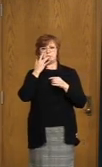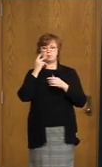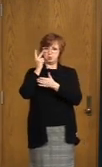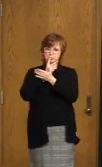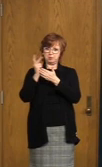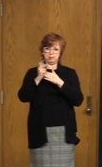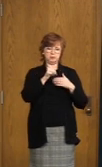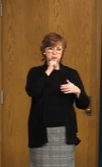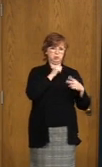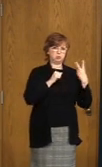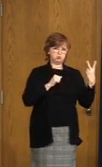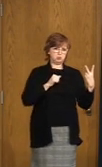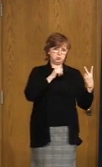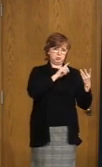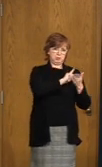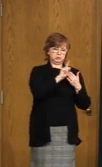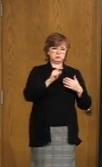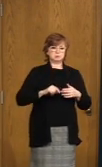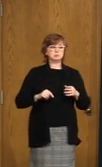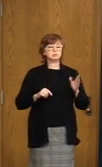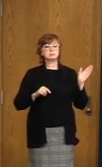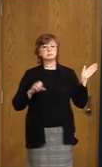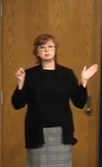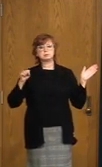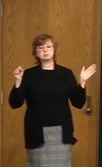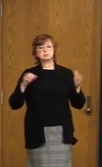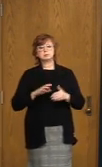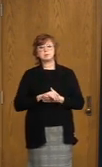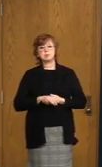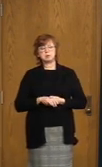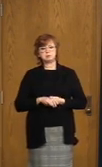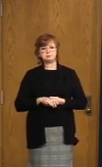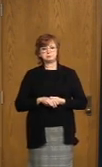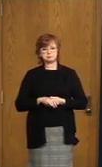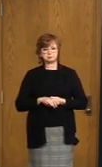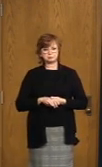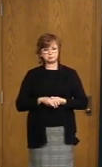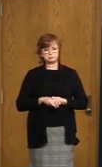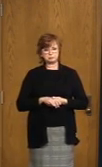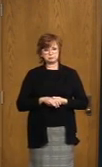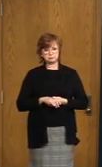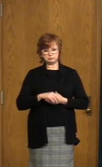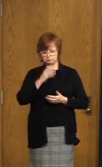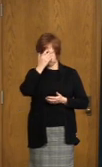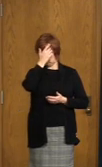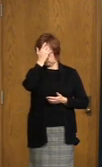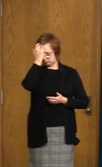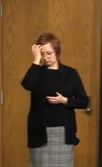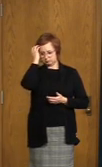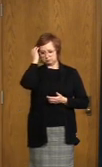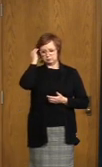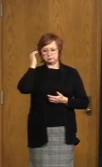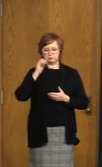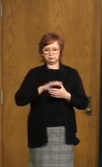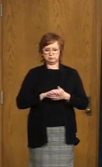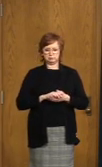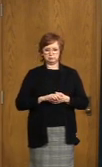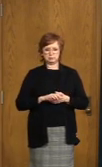so when we over the summer we were quite comfortable, even going 3 to 4 weeks as we were